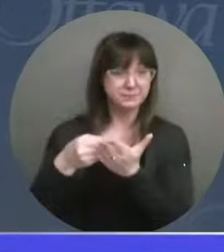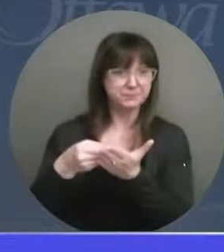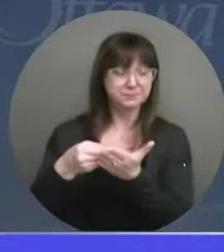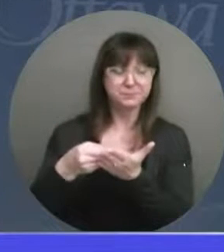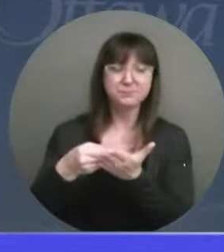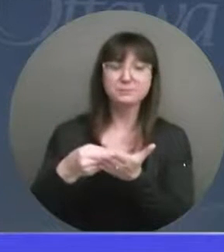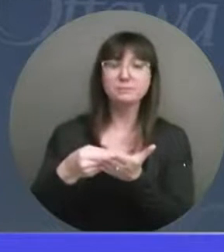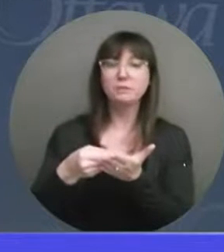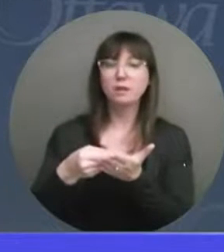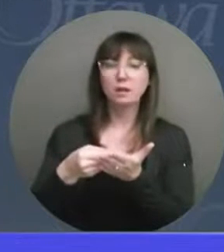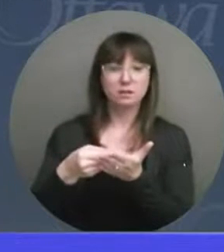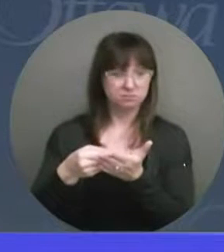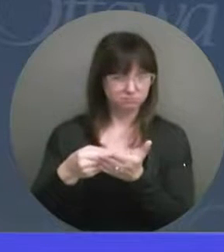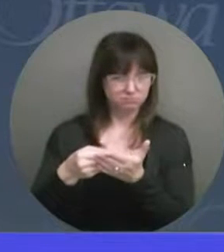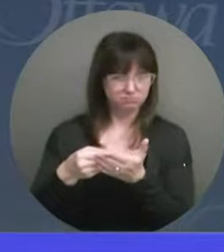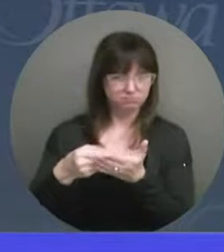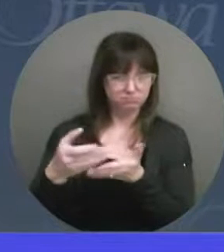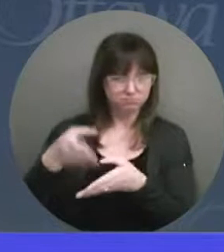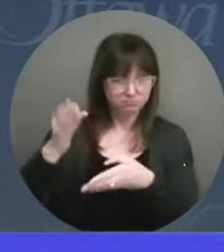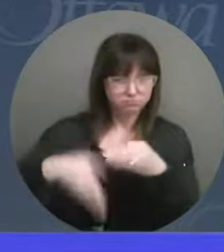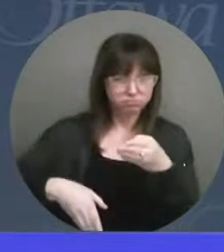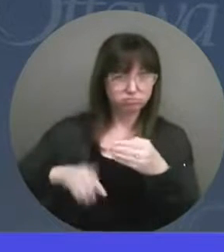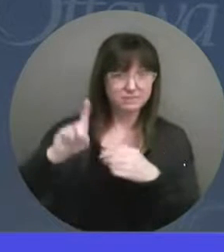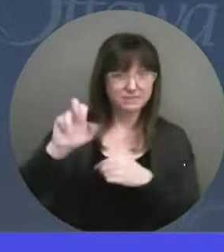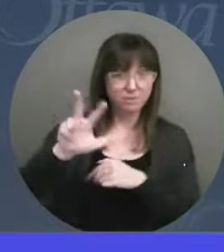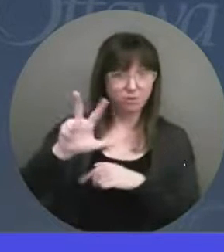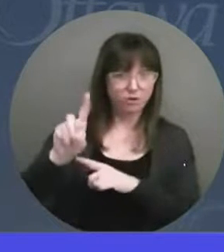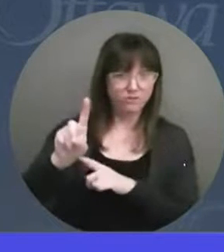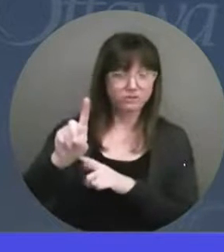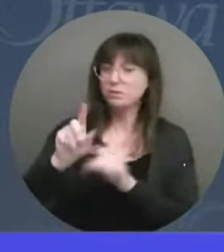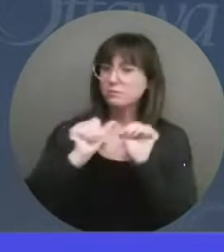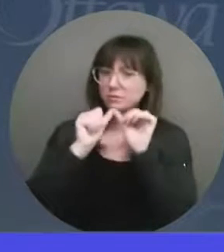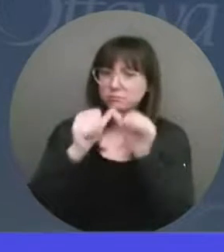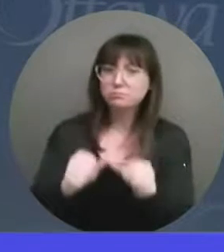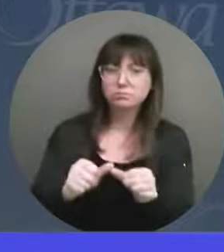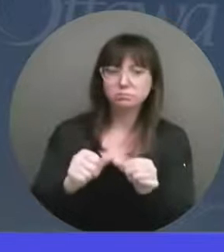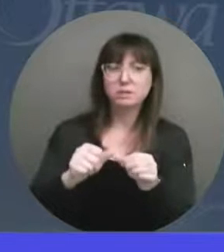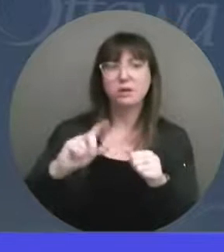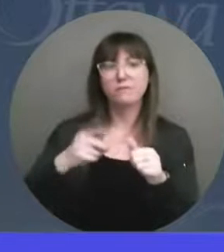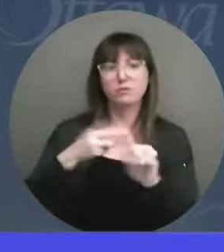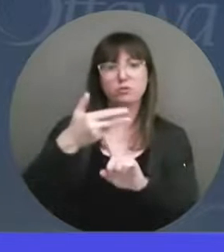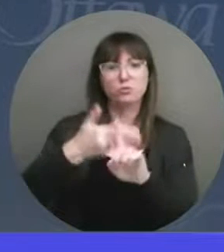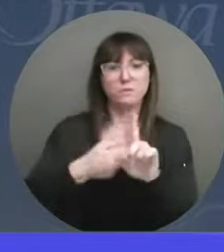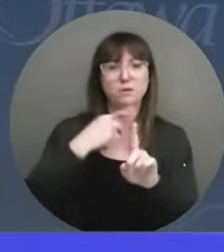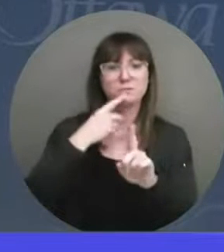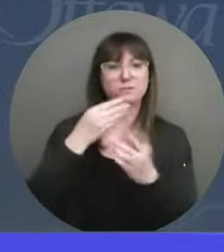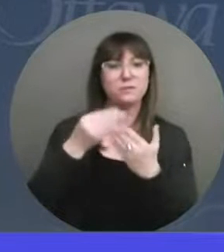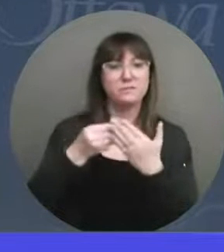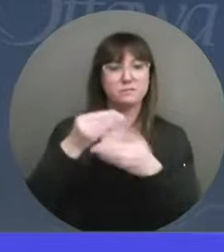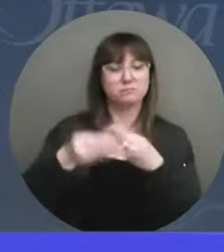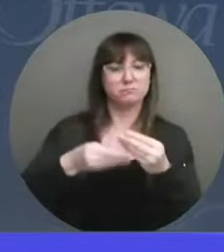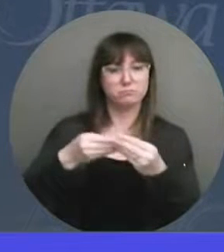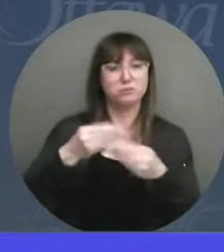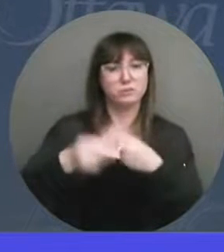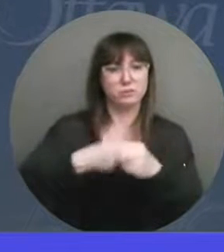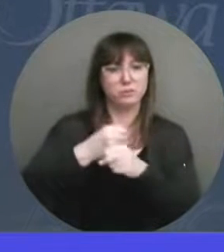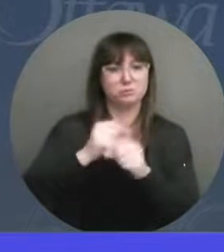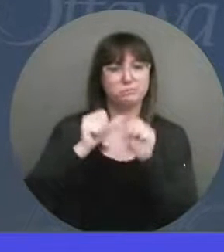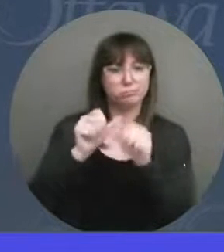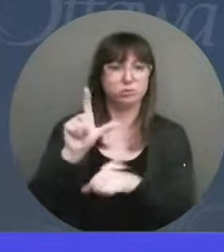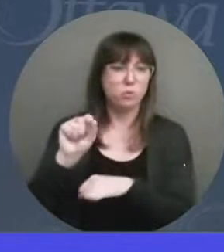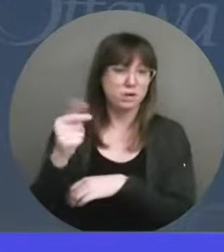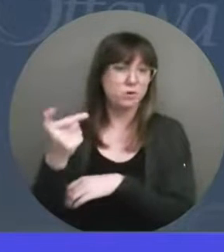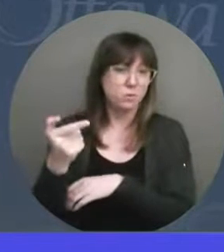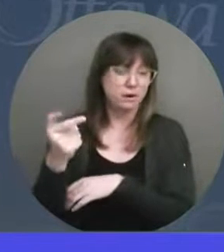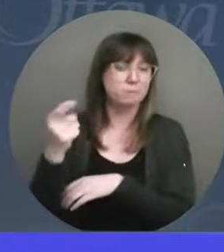end on December 31st of this year. It goes for the first 3 months of the fiscal year into 2021, which they recognize